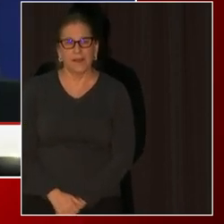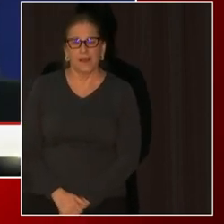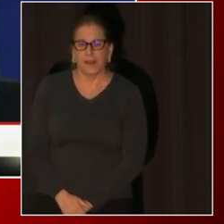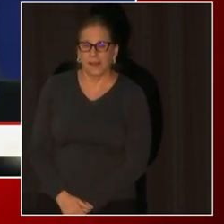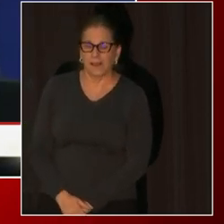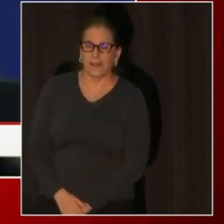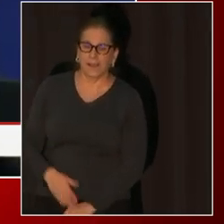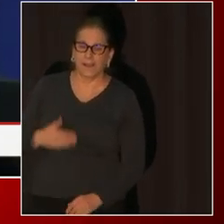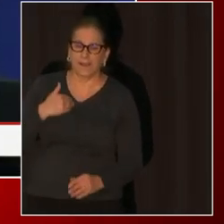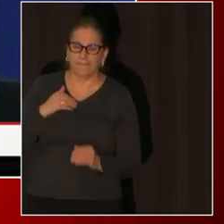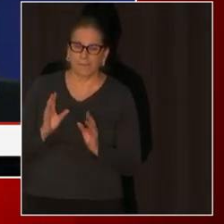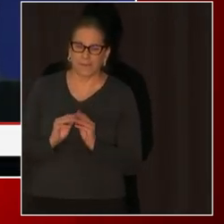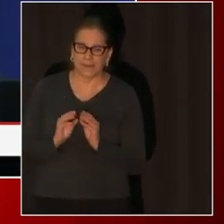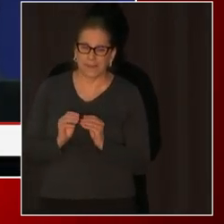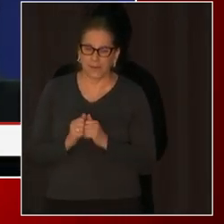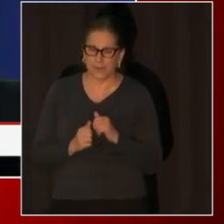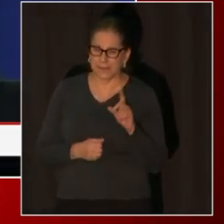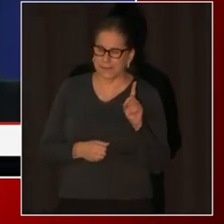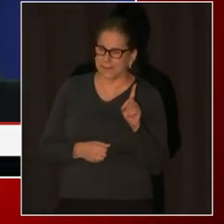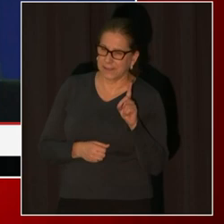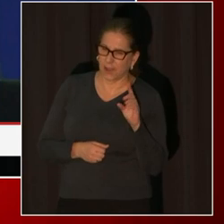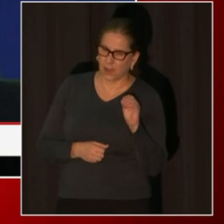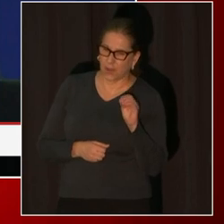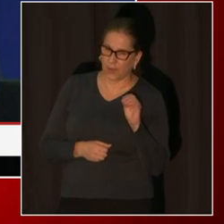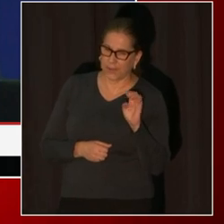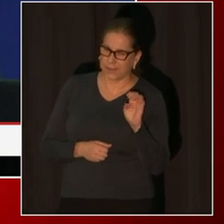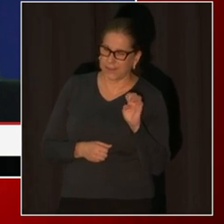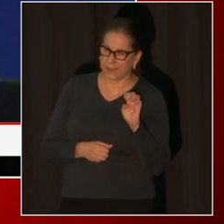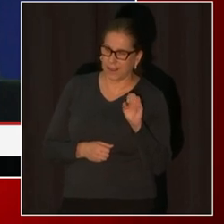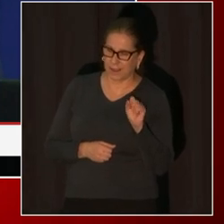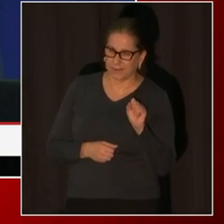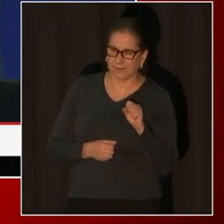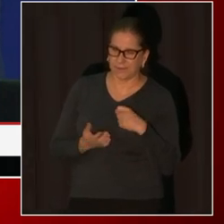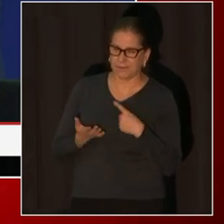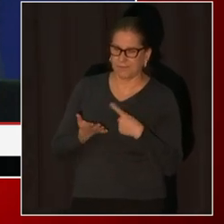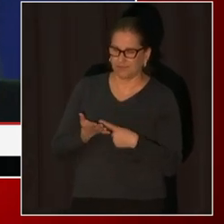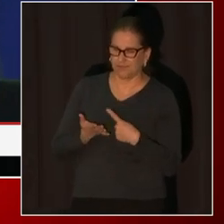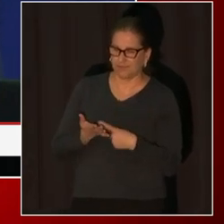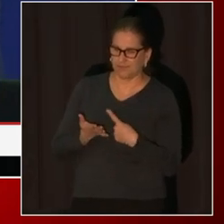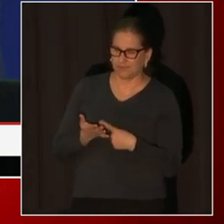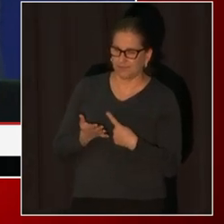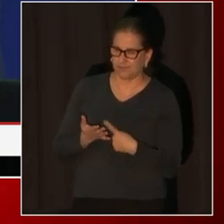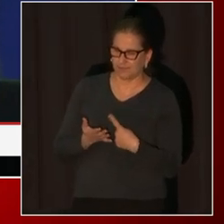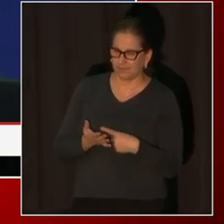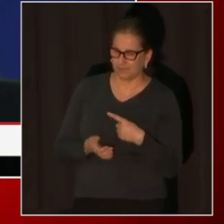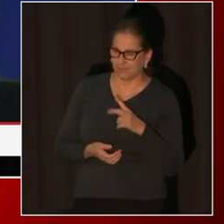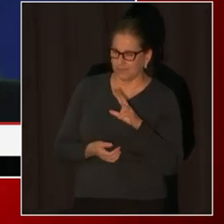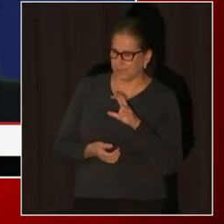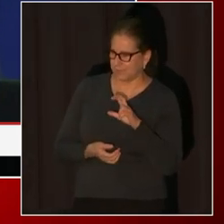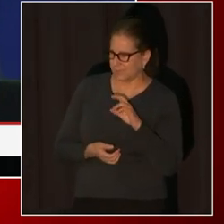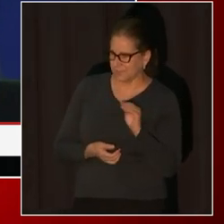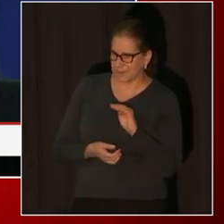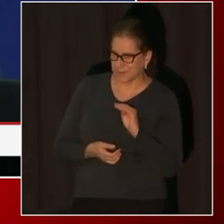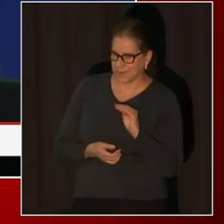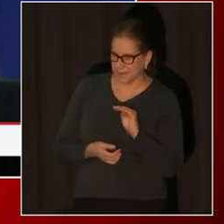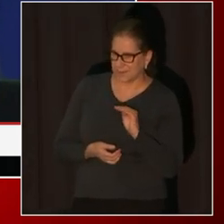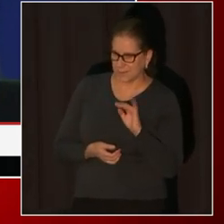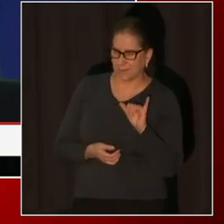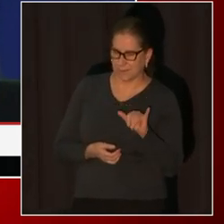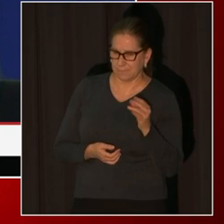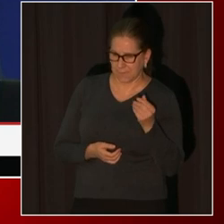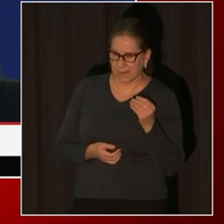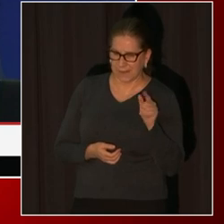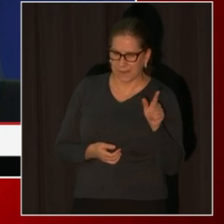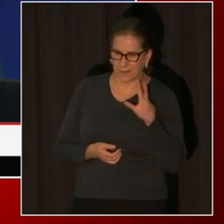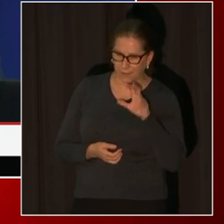with them as we look at the program. As you mentioned, there's 300 some million in the fund. So we are in